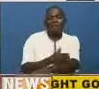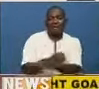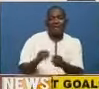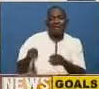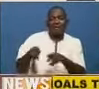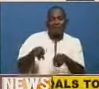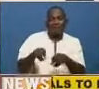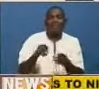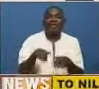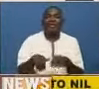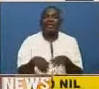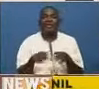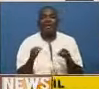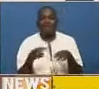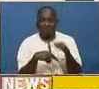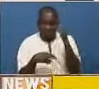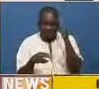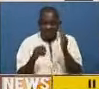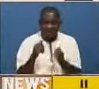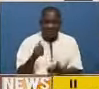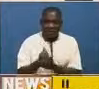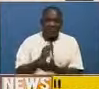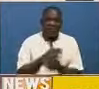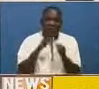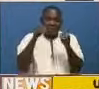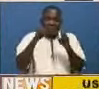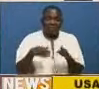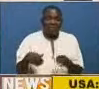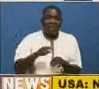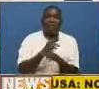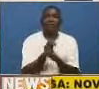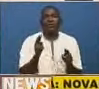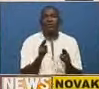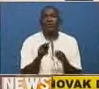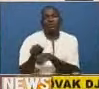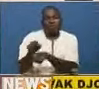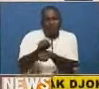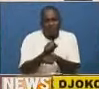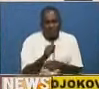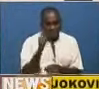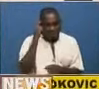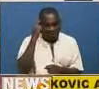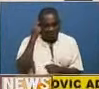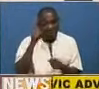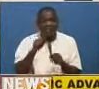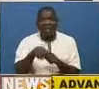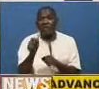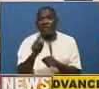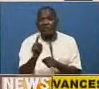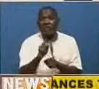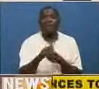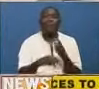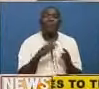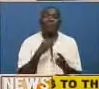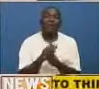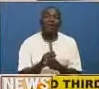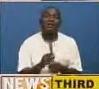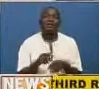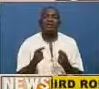performances in the classrooms and make us today's teachers ready to be reckoned with anywhere the world